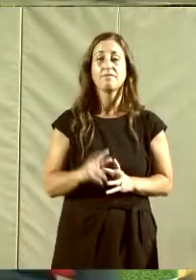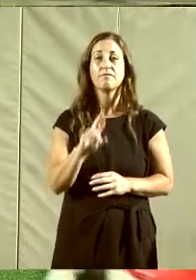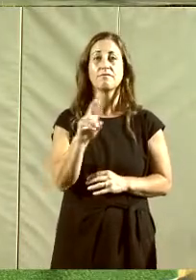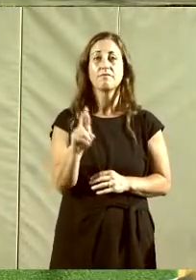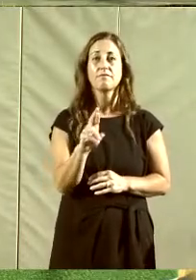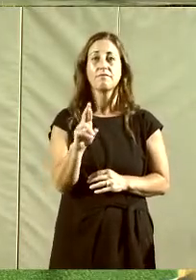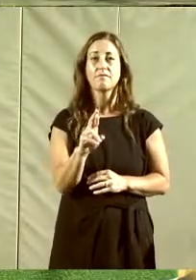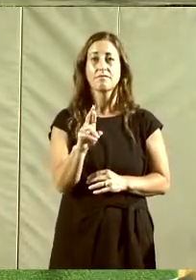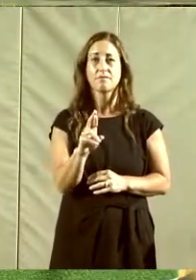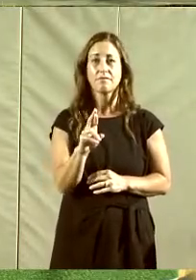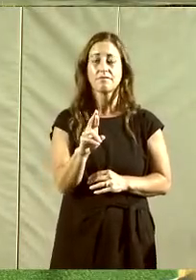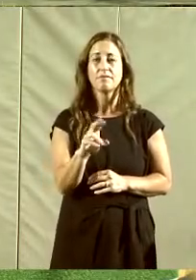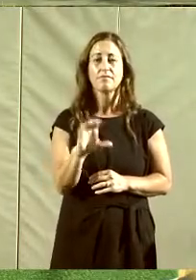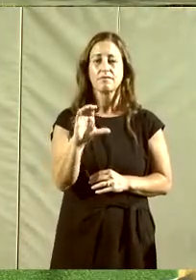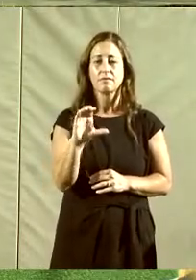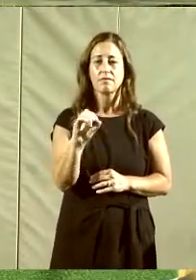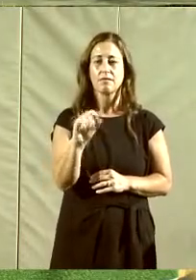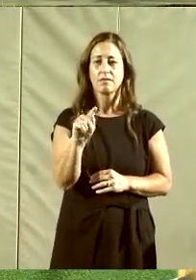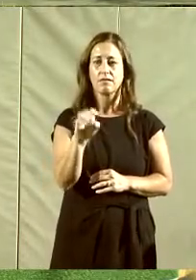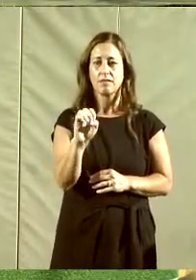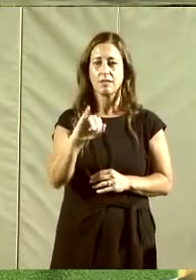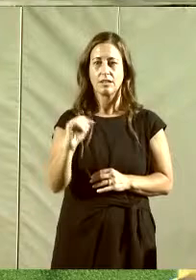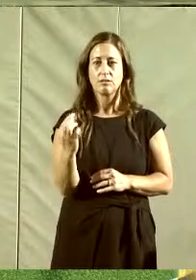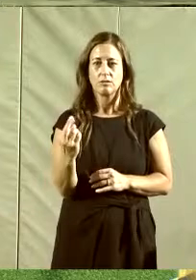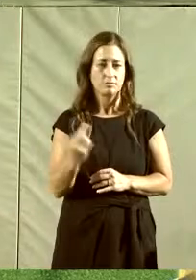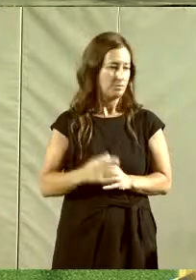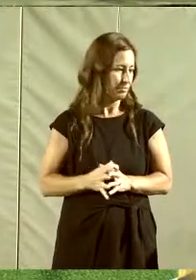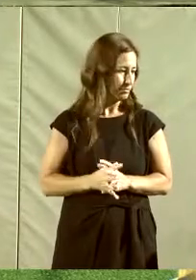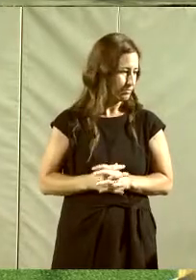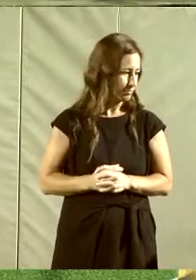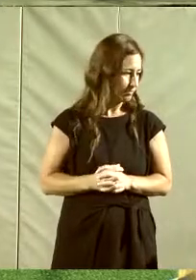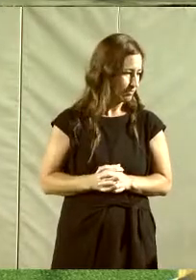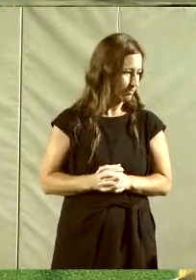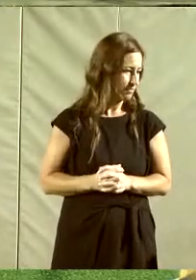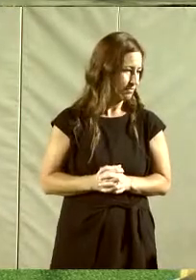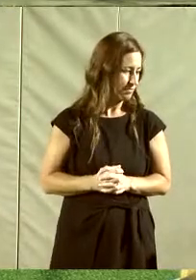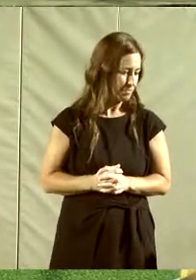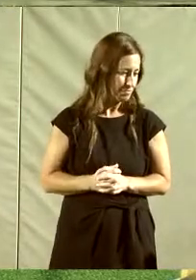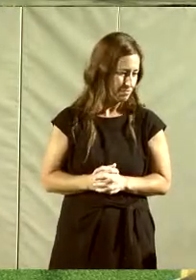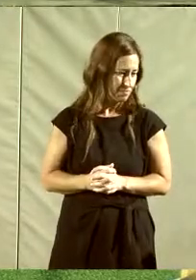Ryan Frank Guzman Cote.